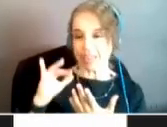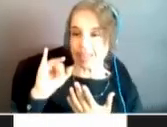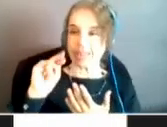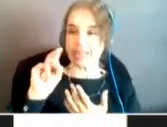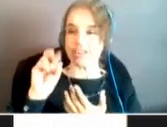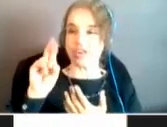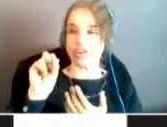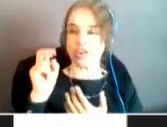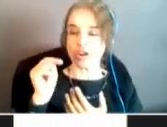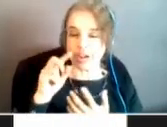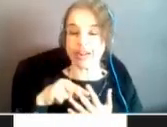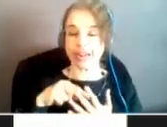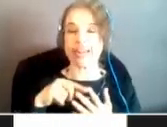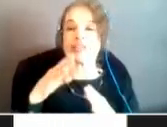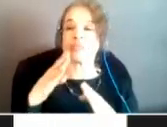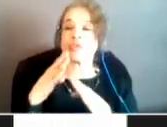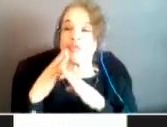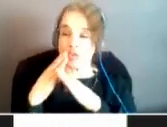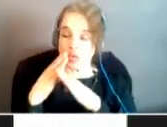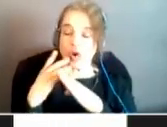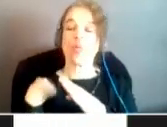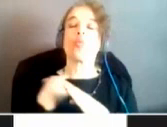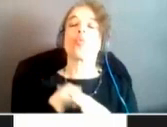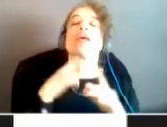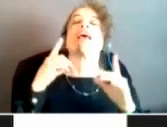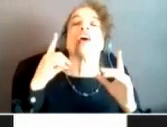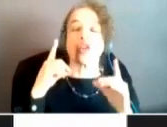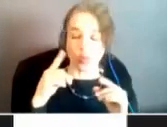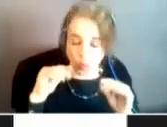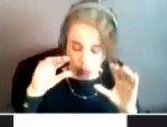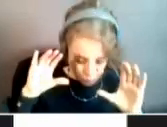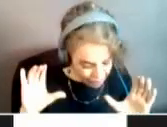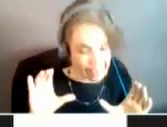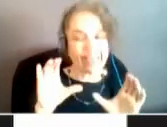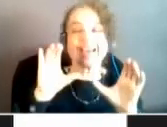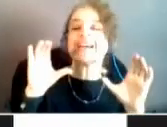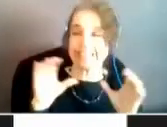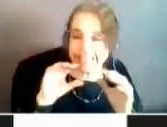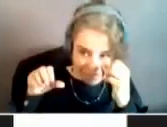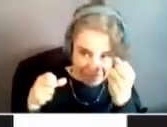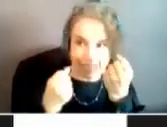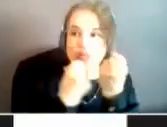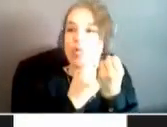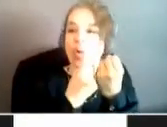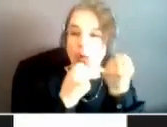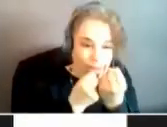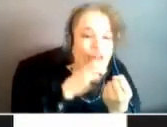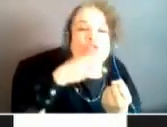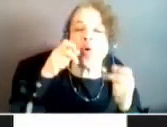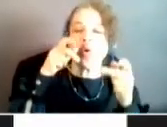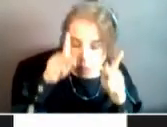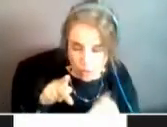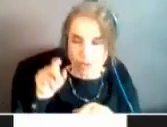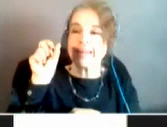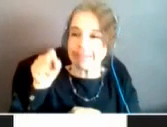Intervention is prevention. We can do things in support of that older person. Next